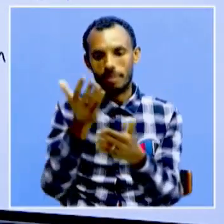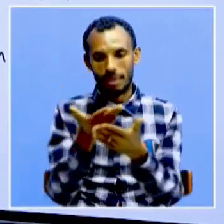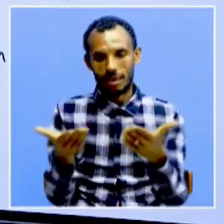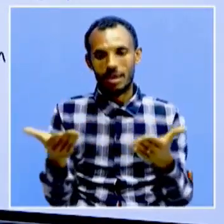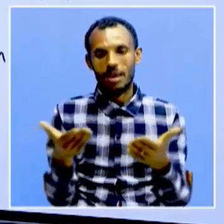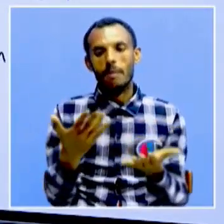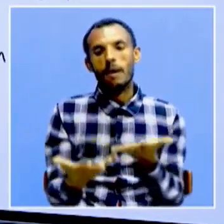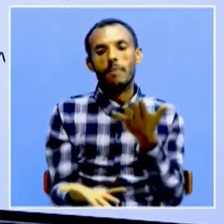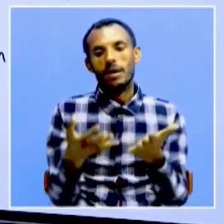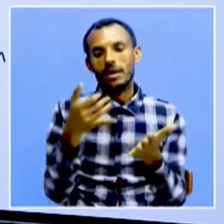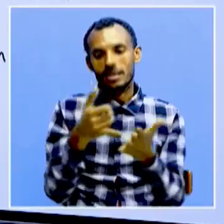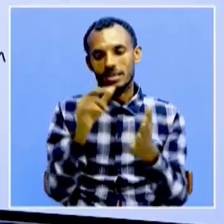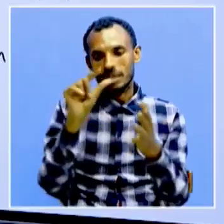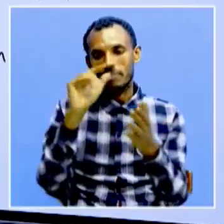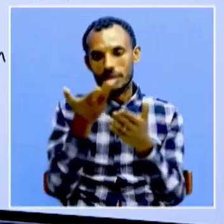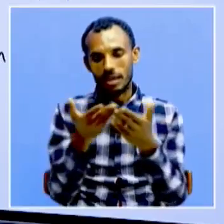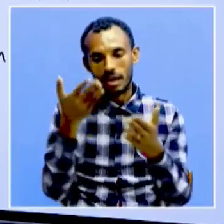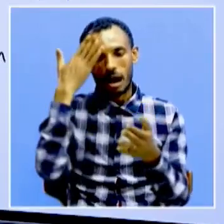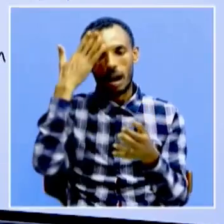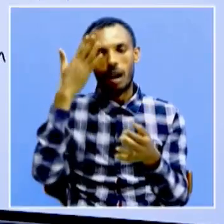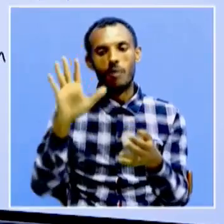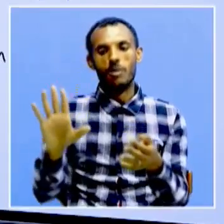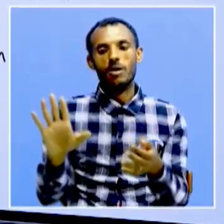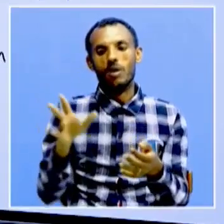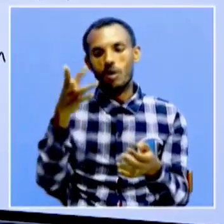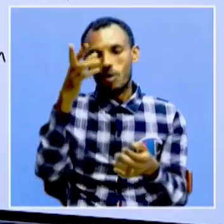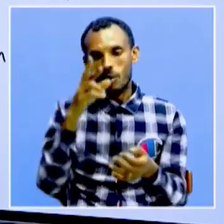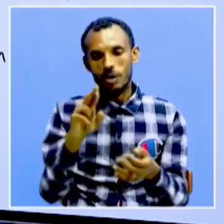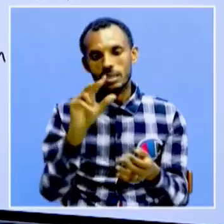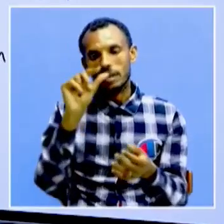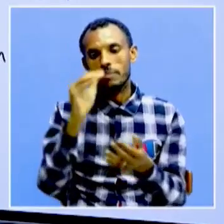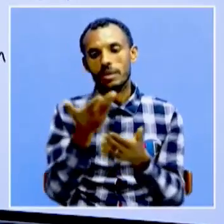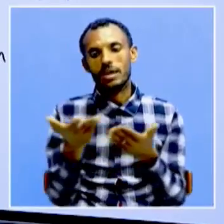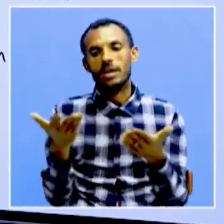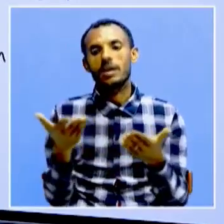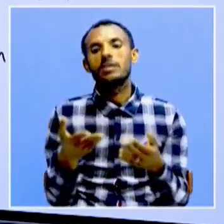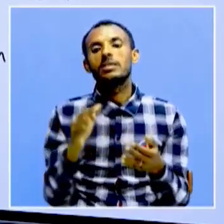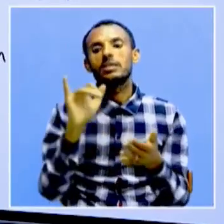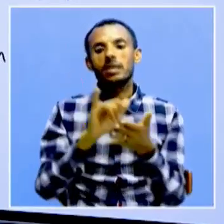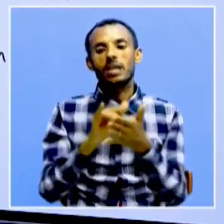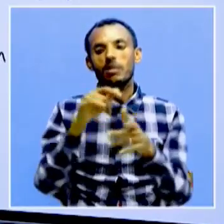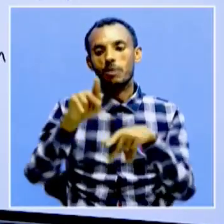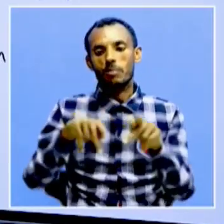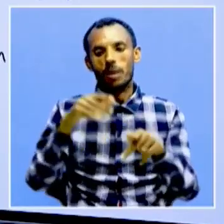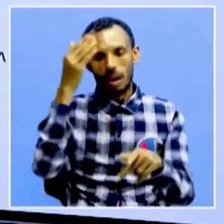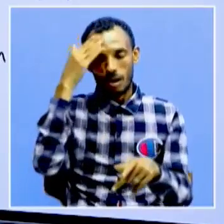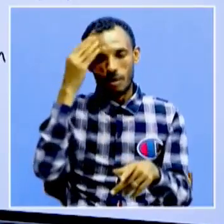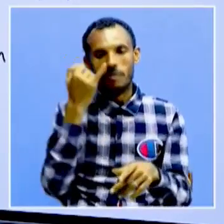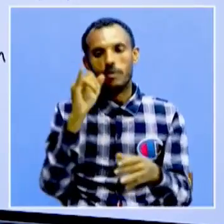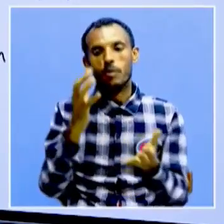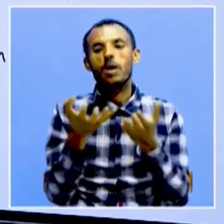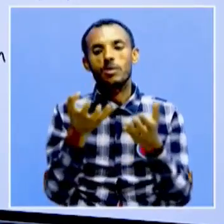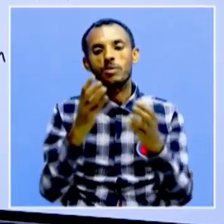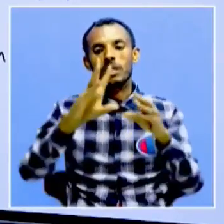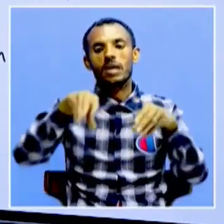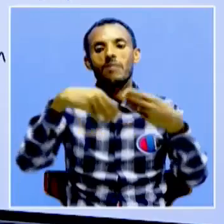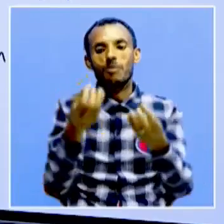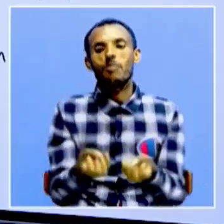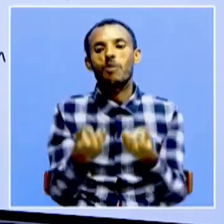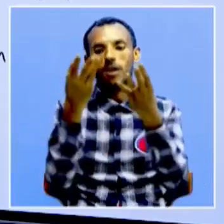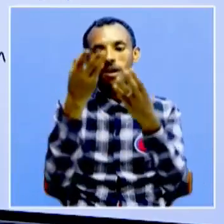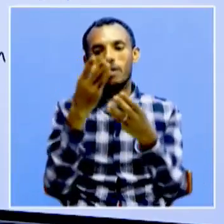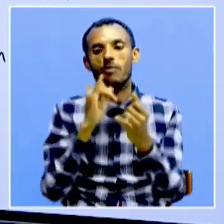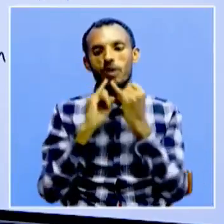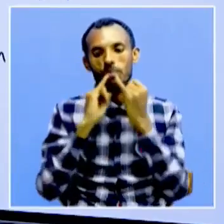Maybe it is something which is unknown or something that people know, But if you want to give them more information about